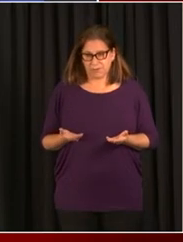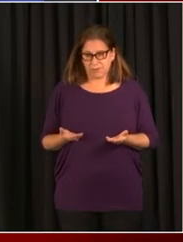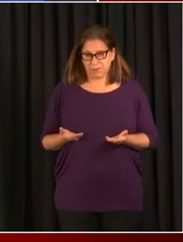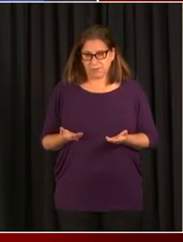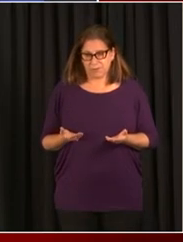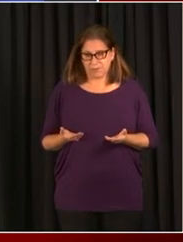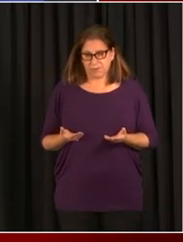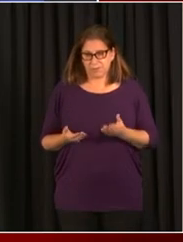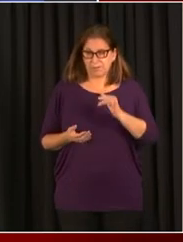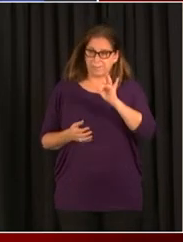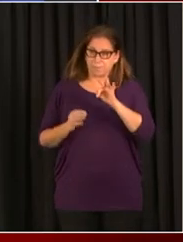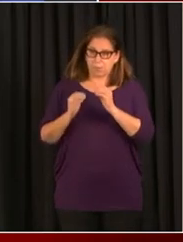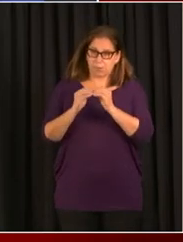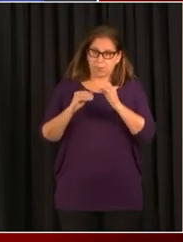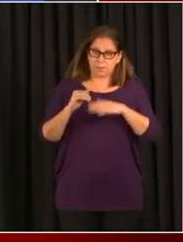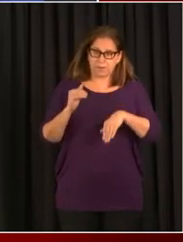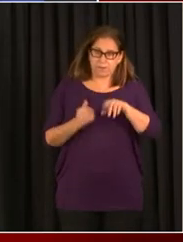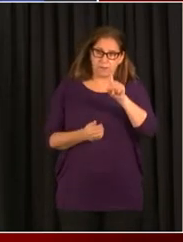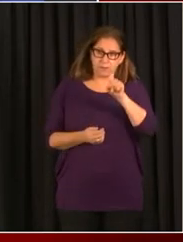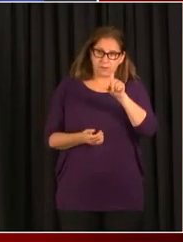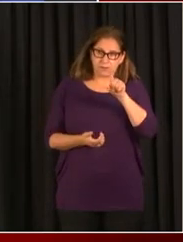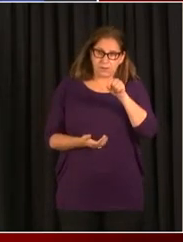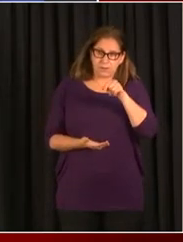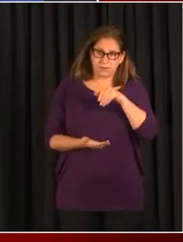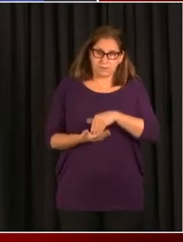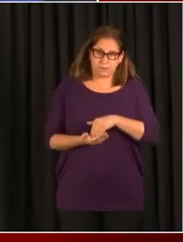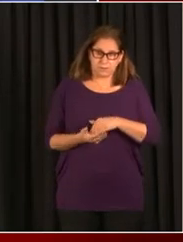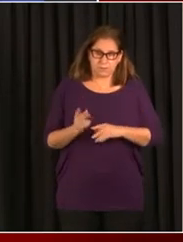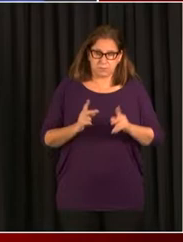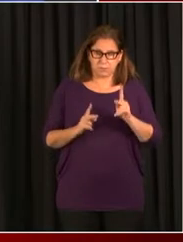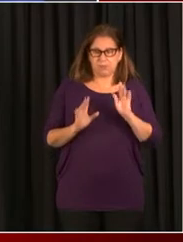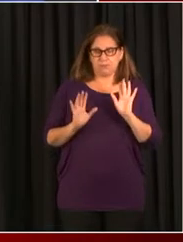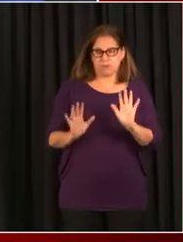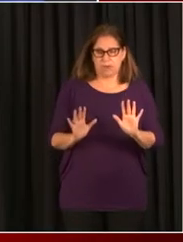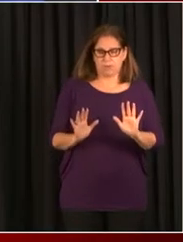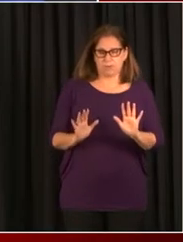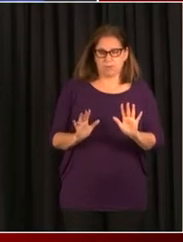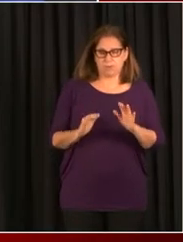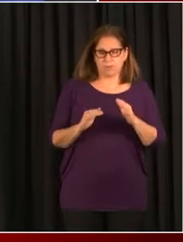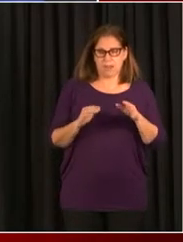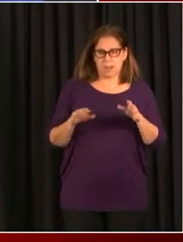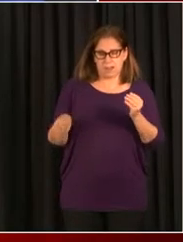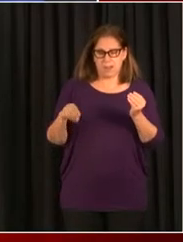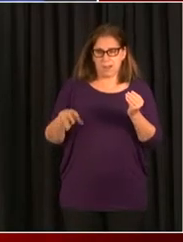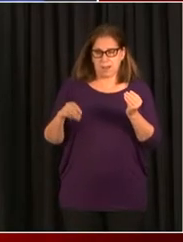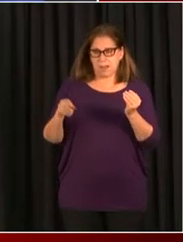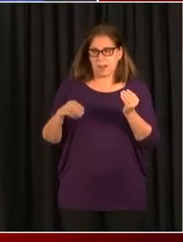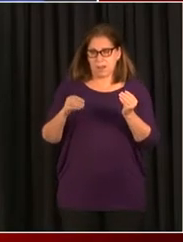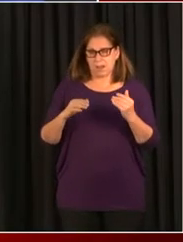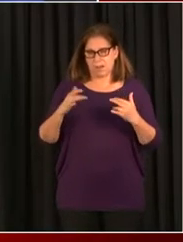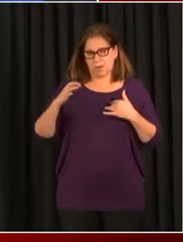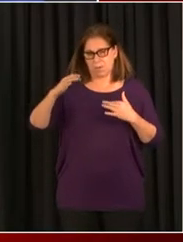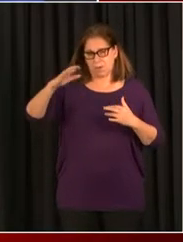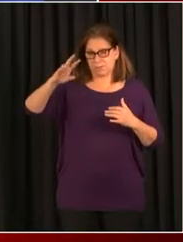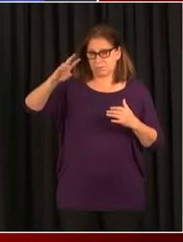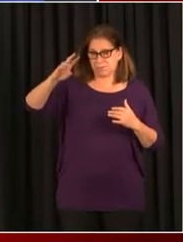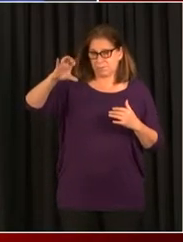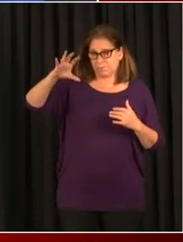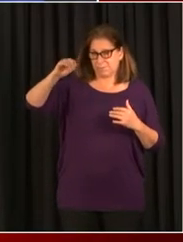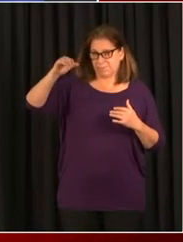great early adoption by their technology standards, but there is no specific percentage of our